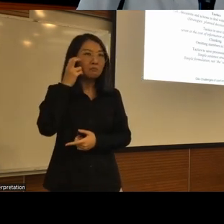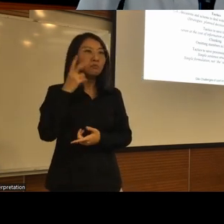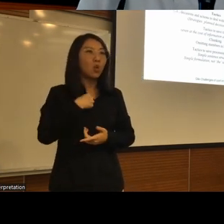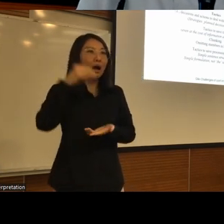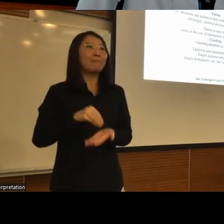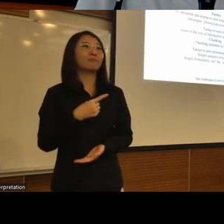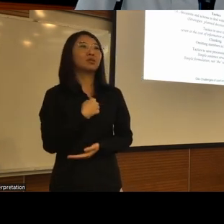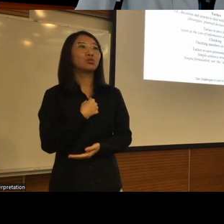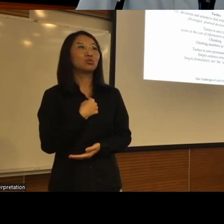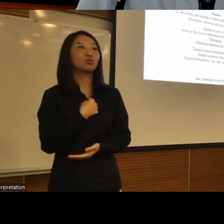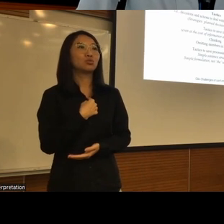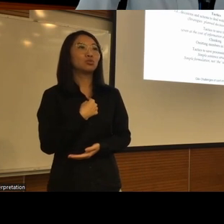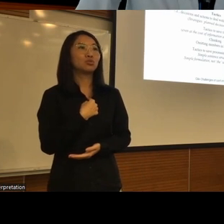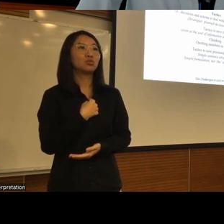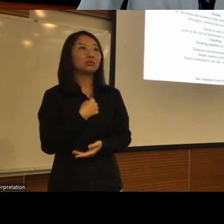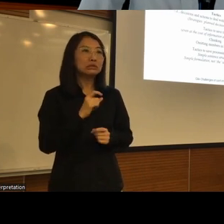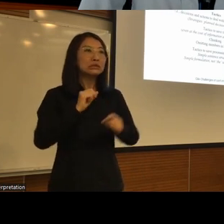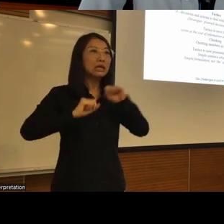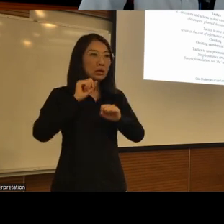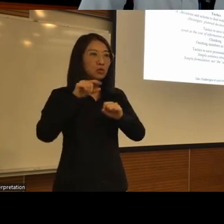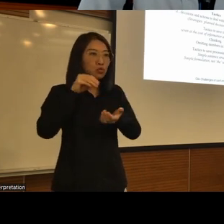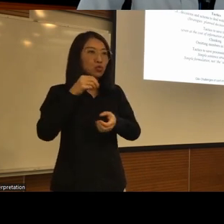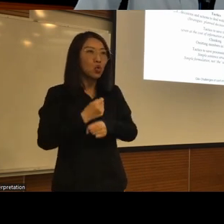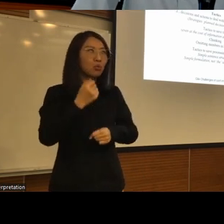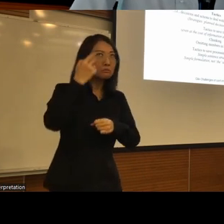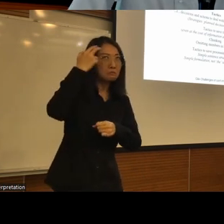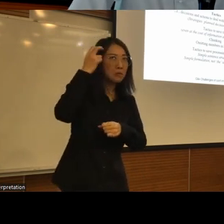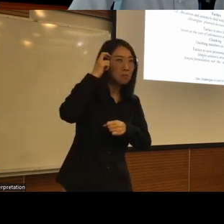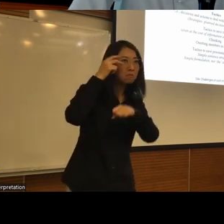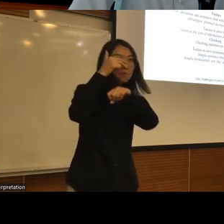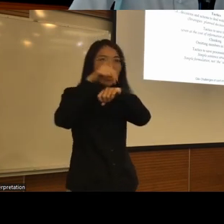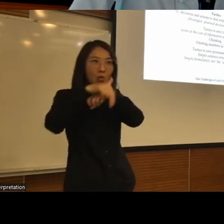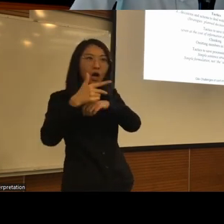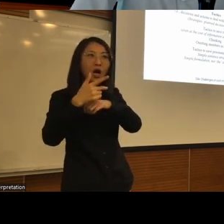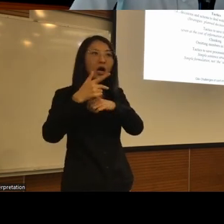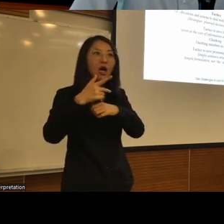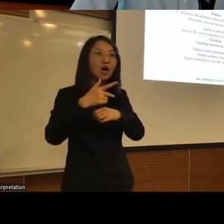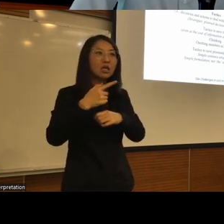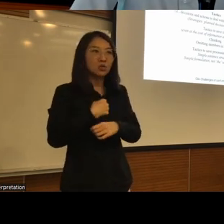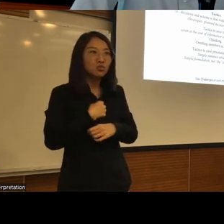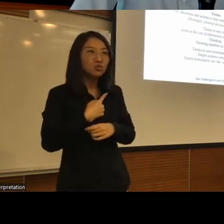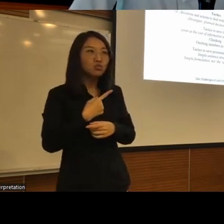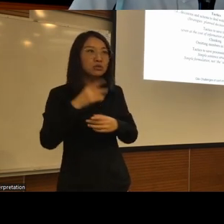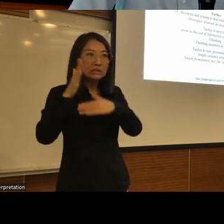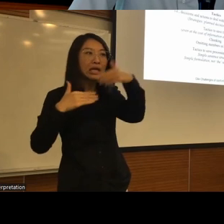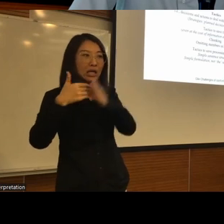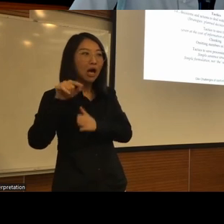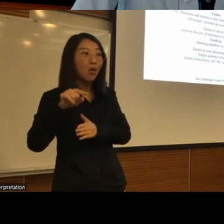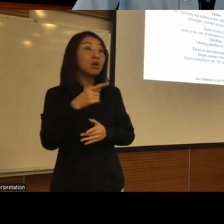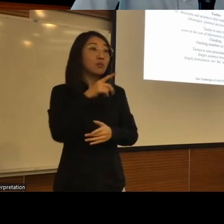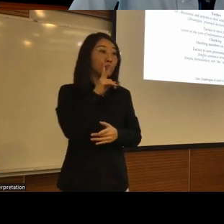decisions that need to be taken with some planning. Not quite the same thing. So some tactics save